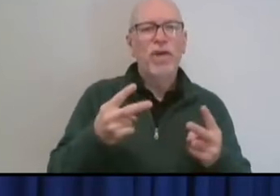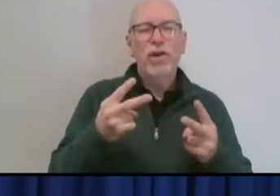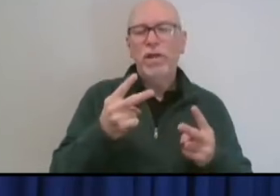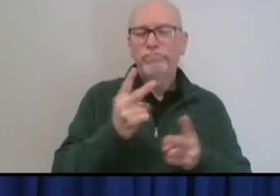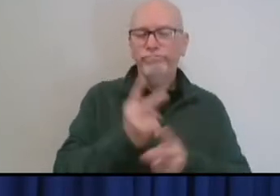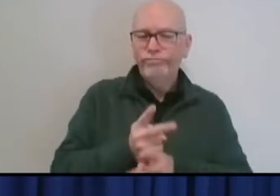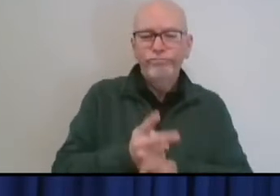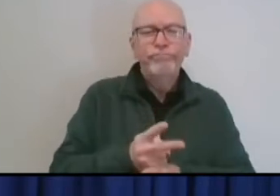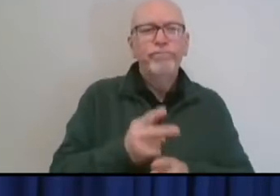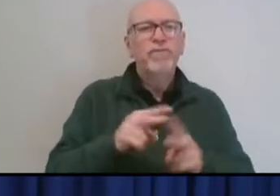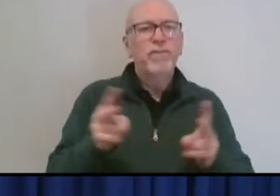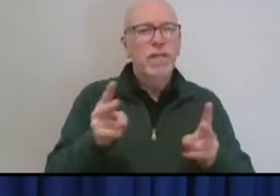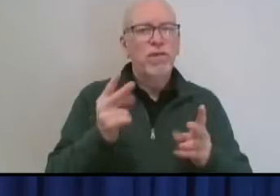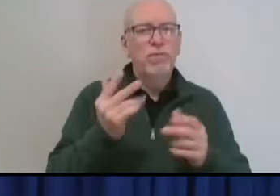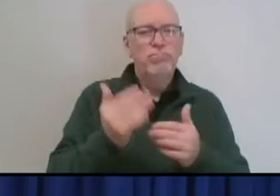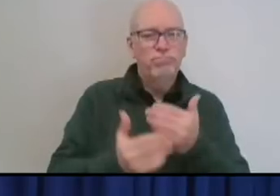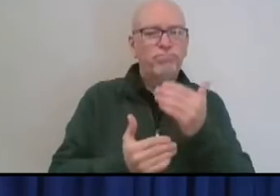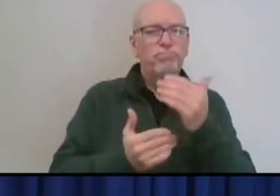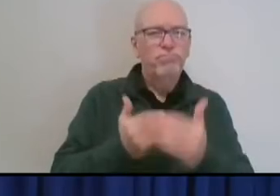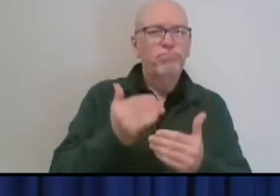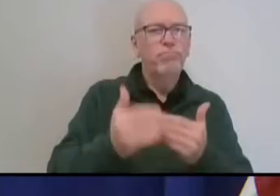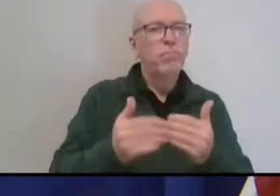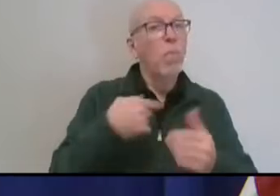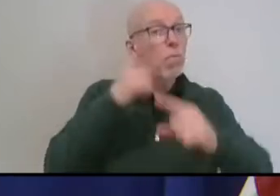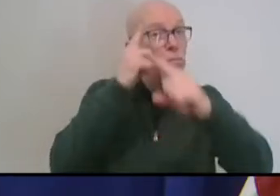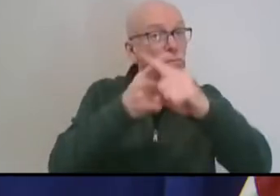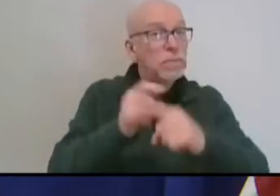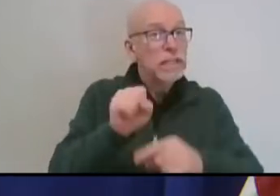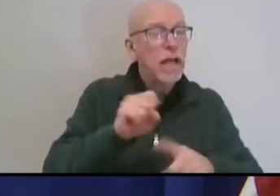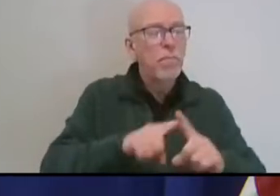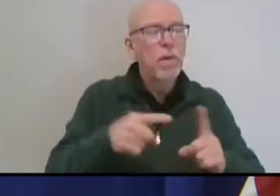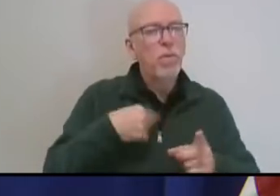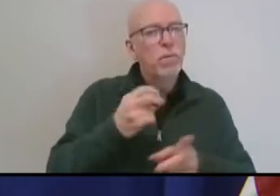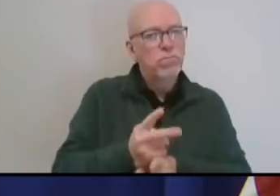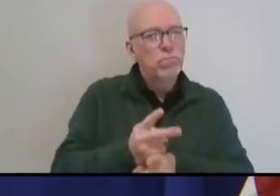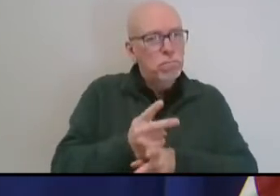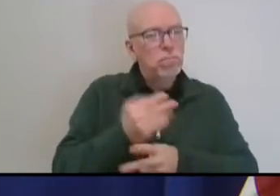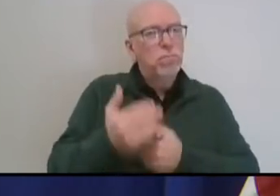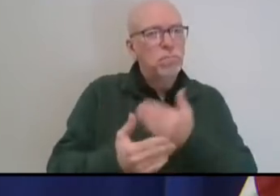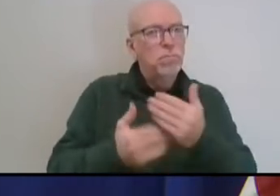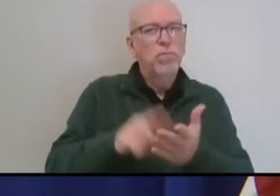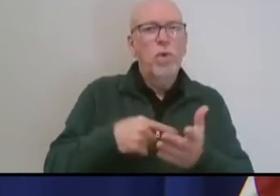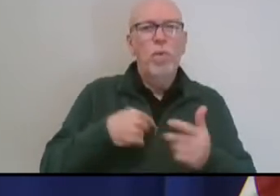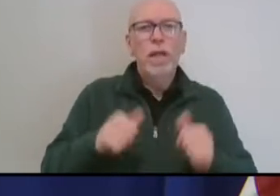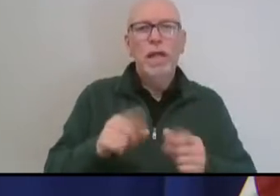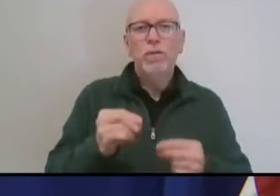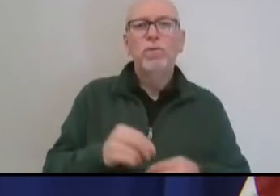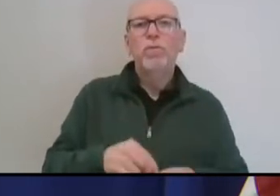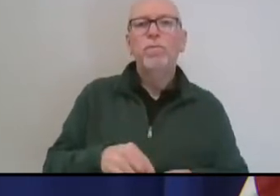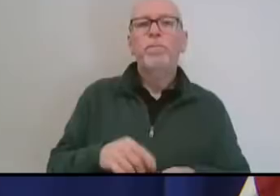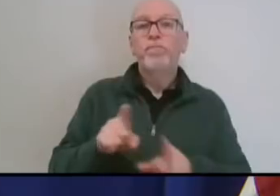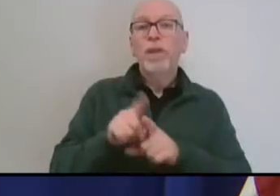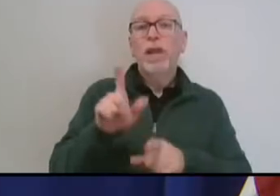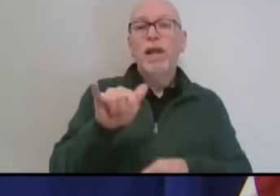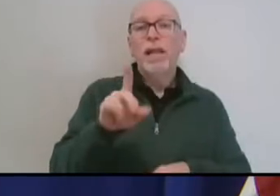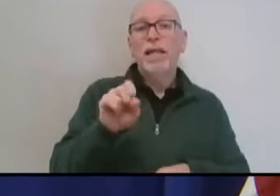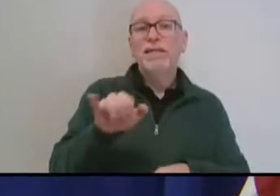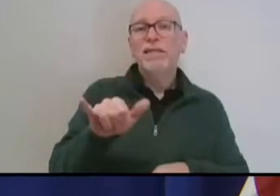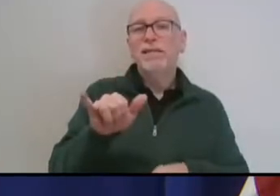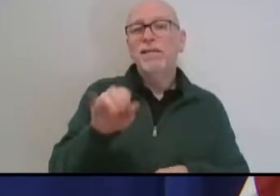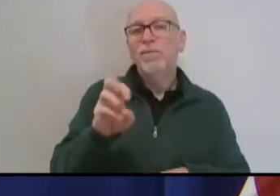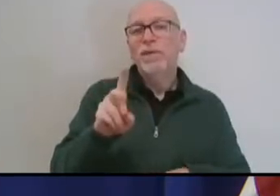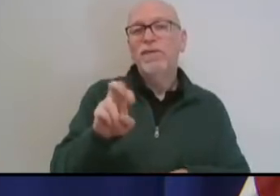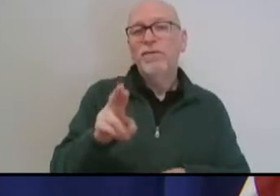very cautiously optimistic about what we can do. And as Lindsay mentioned,